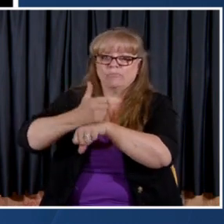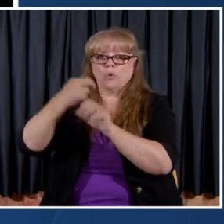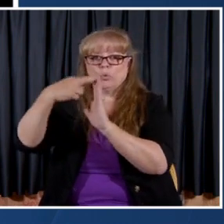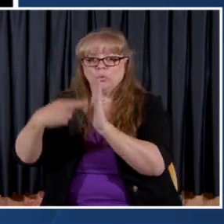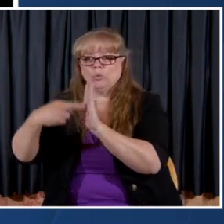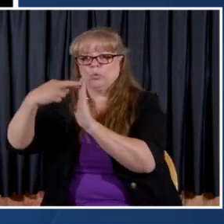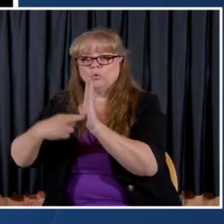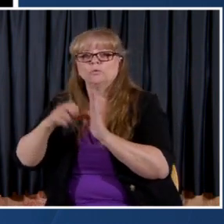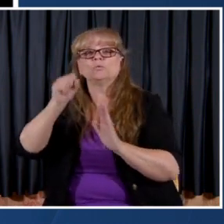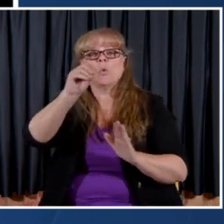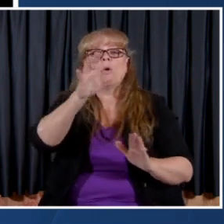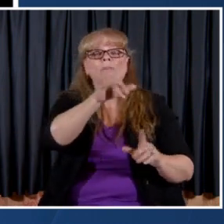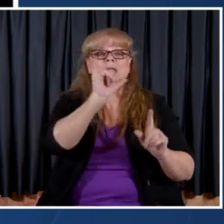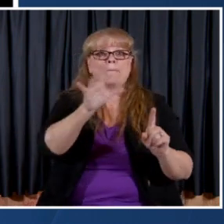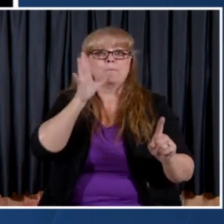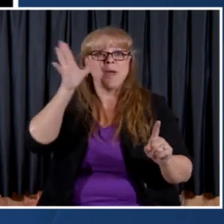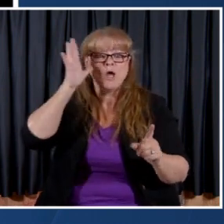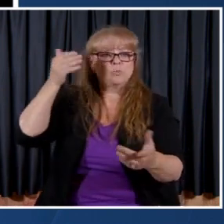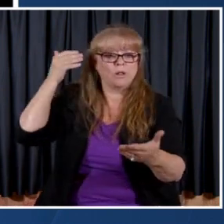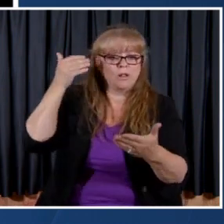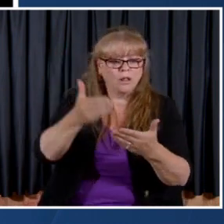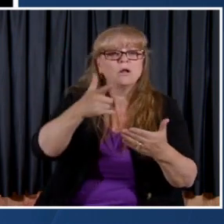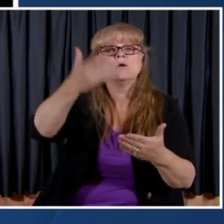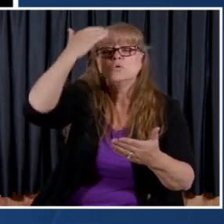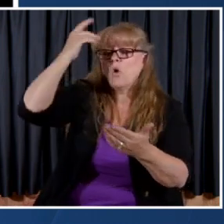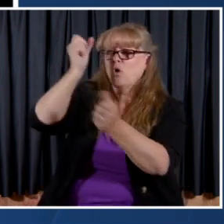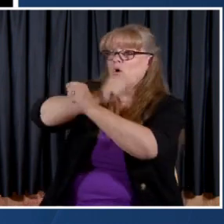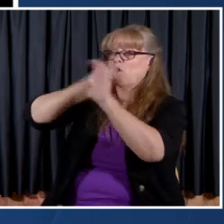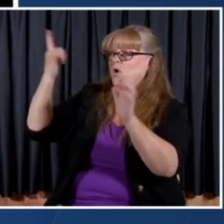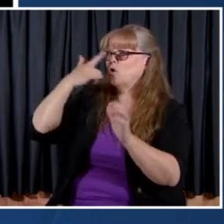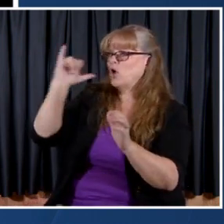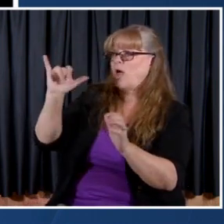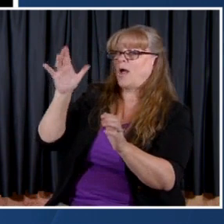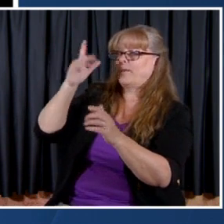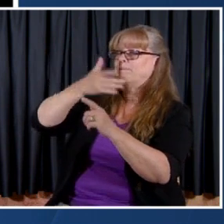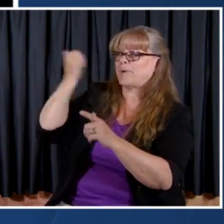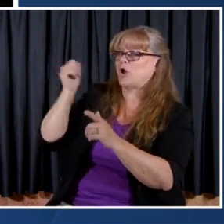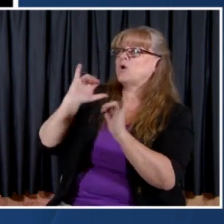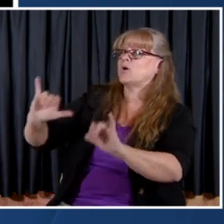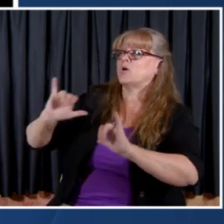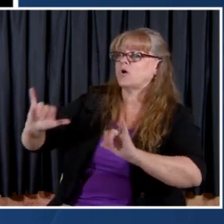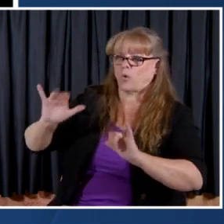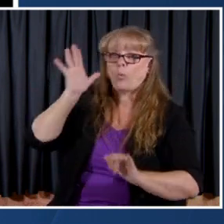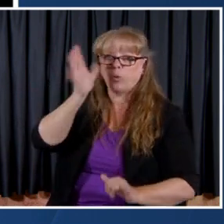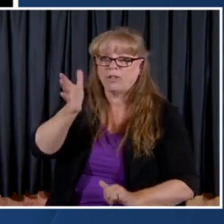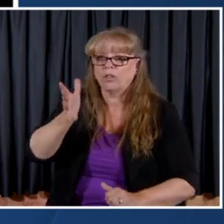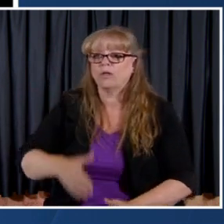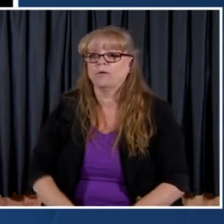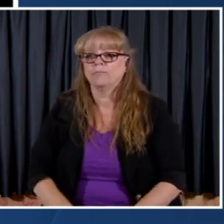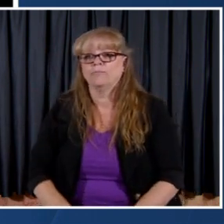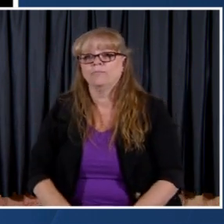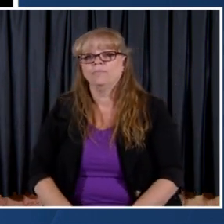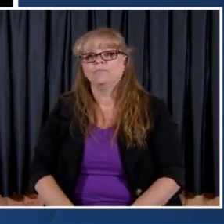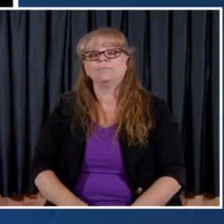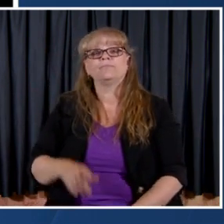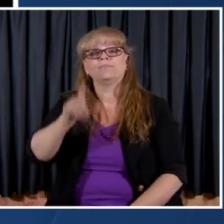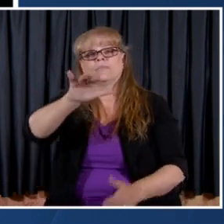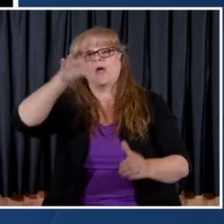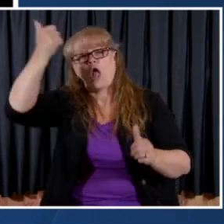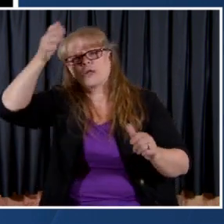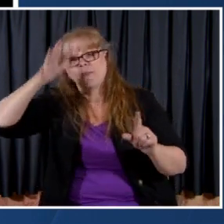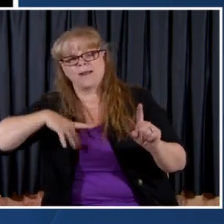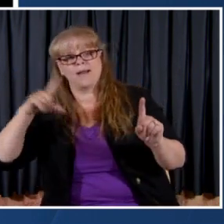Governor Charles Ashby from Grand Junction. Hey, so I've been looking a little more deeply into the CARES Act money that went to